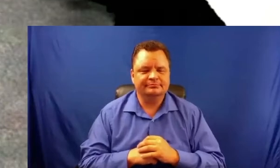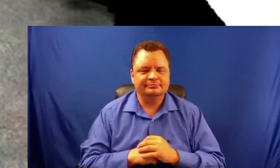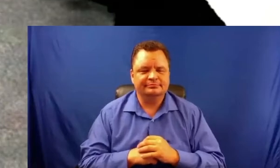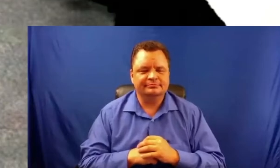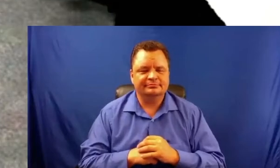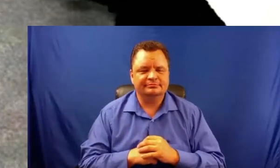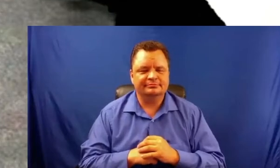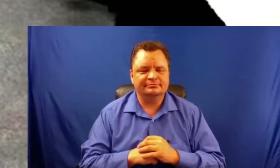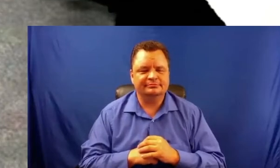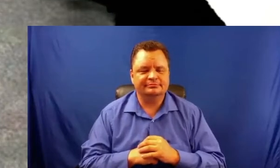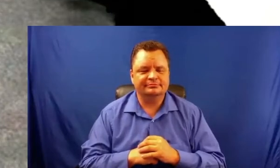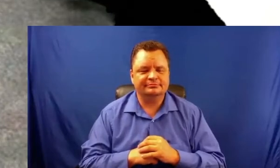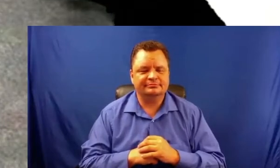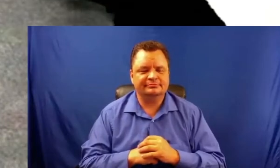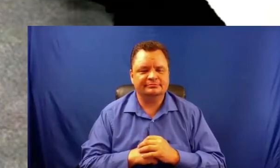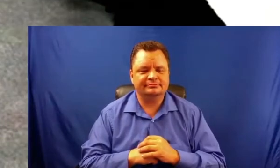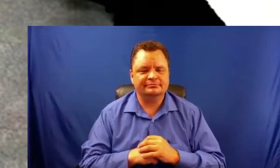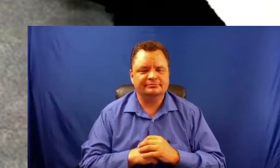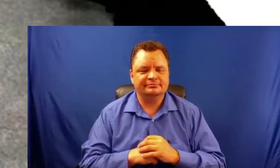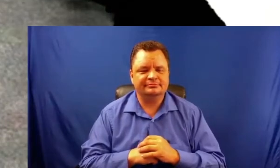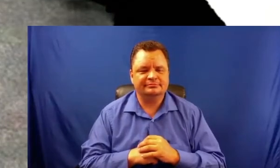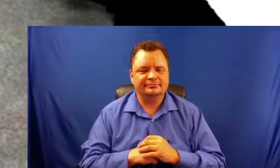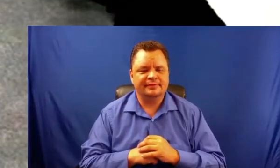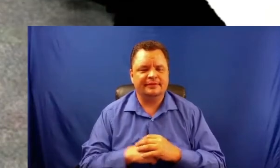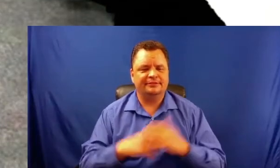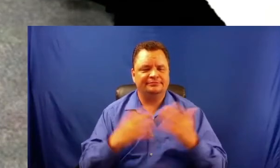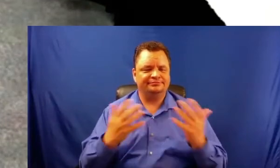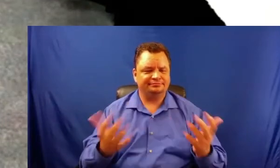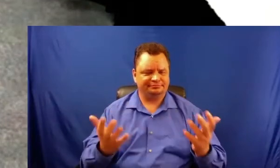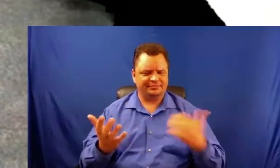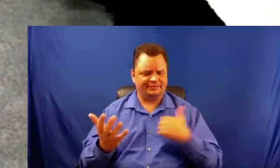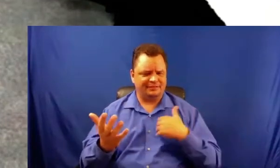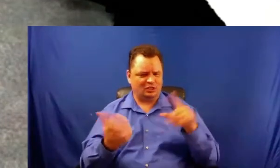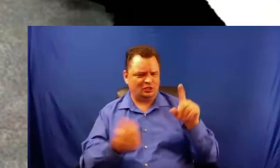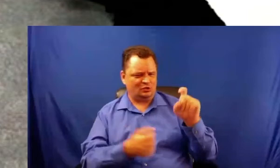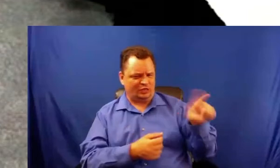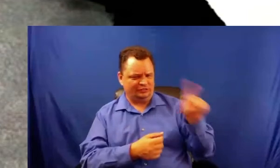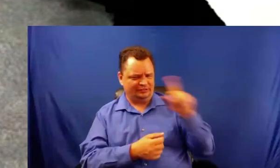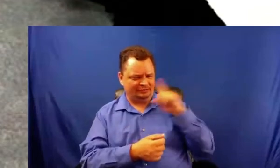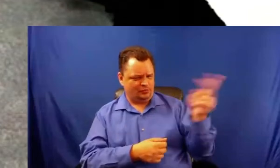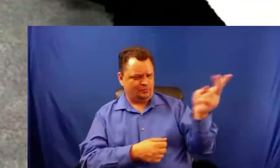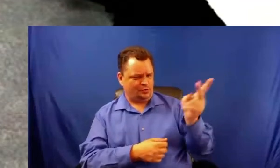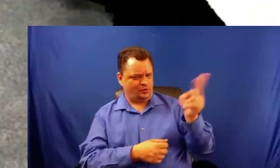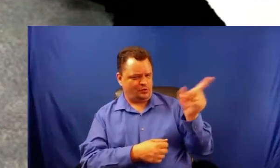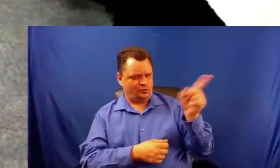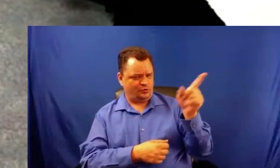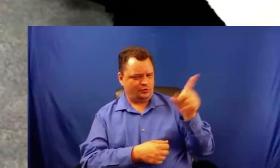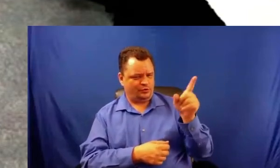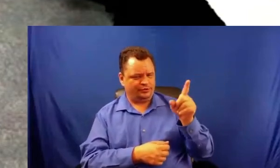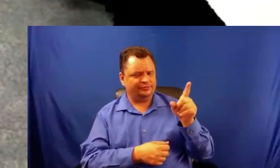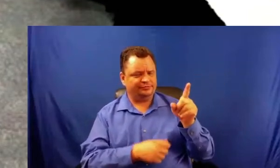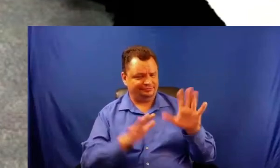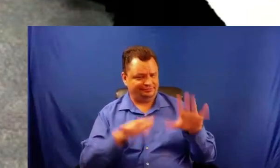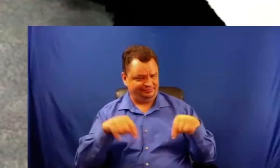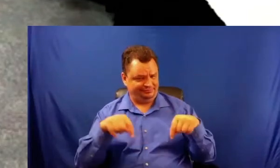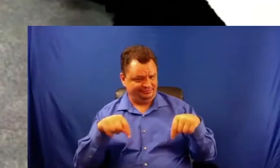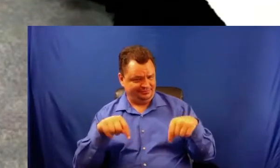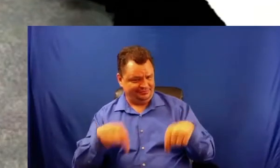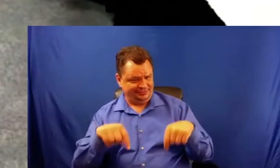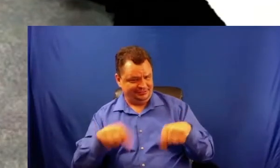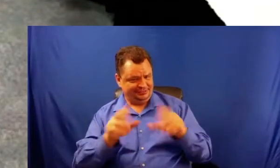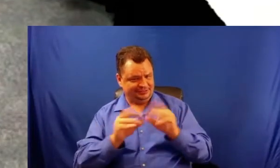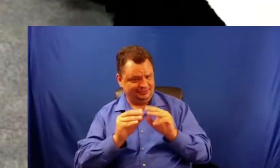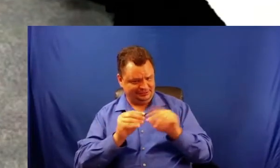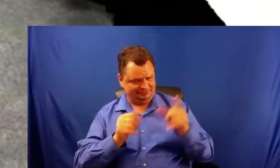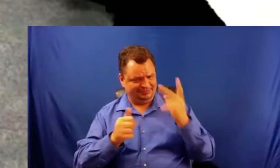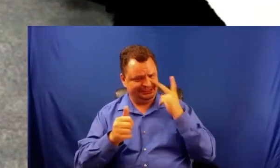Dr. Johnson, Stephen, either one, you know, in this briefing or this presentation, we have cases, we have hospital